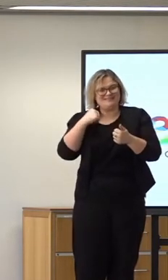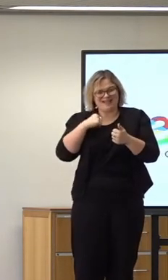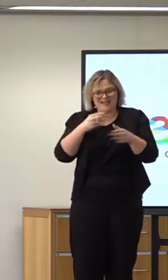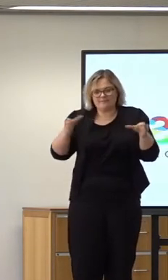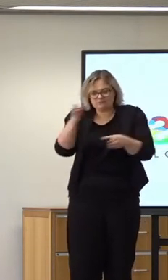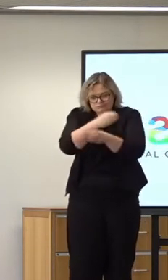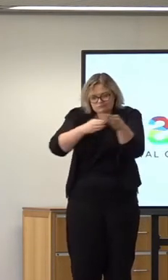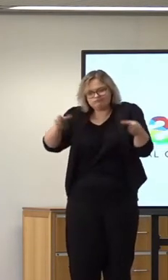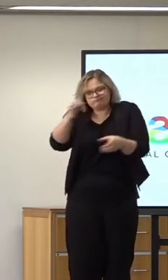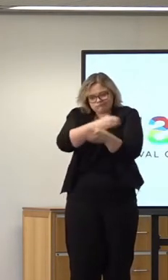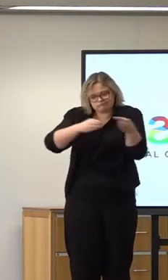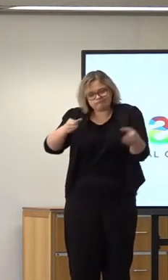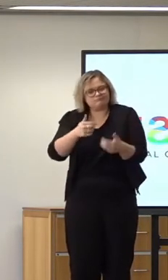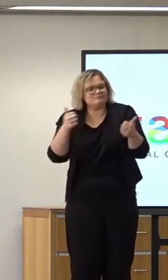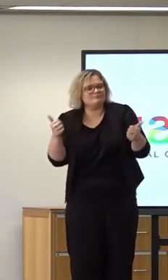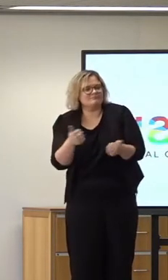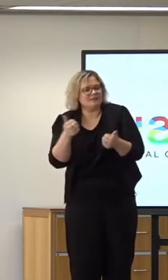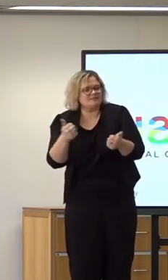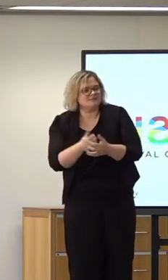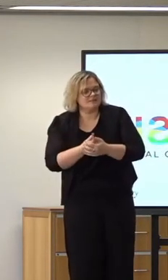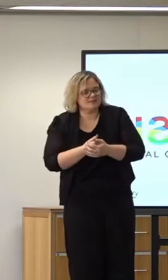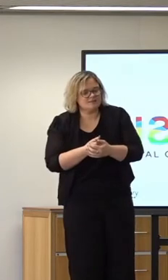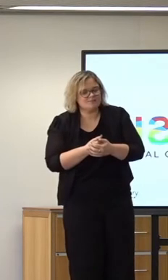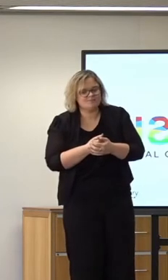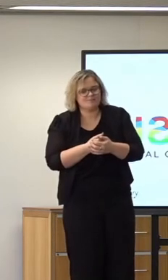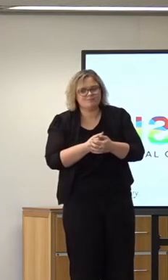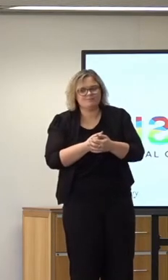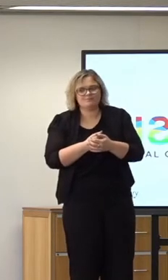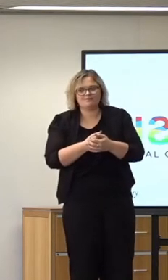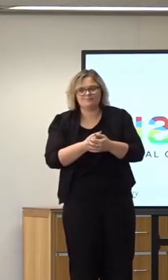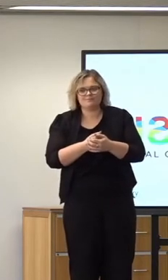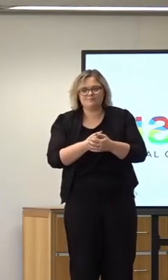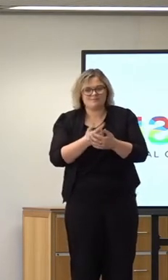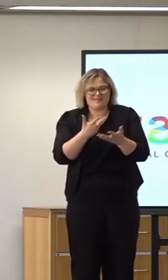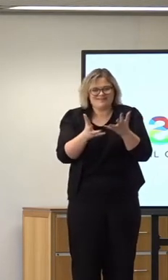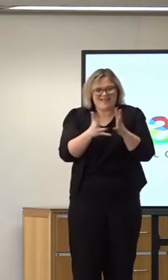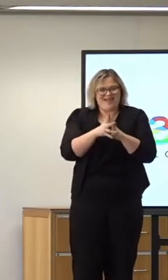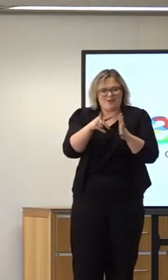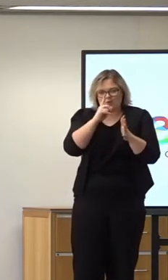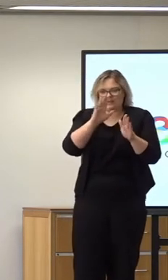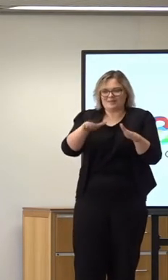turnover, just in the structure of the of delivering